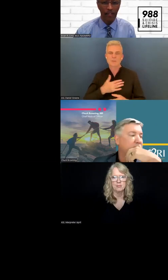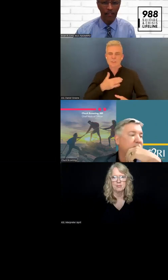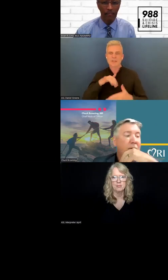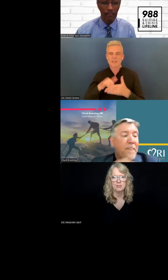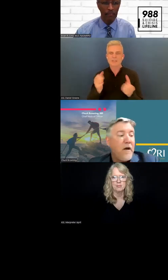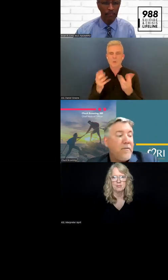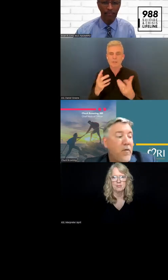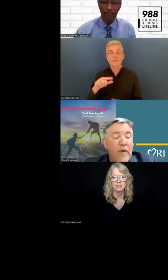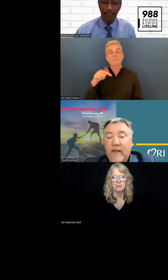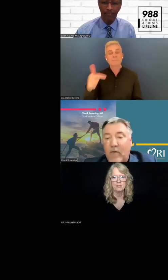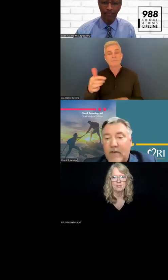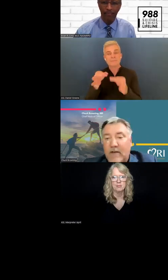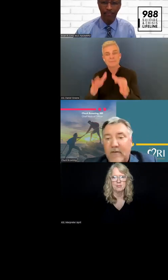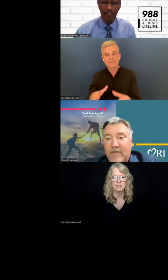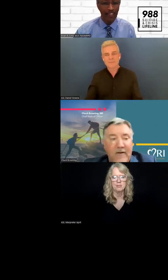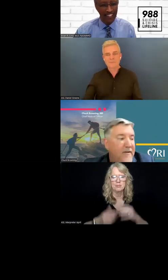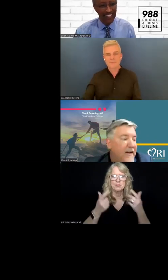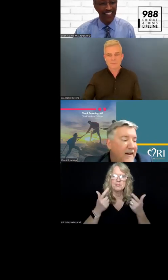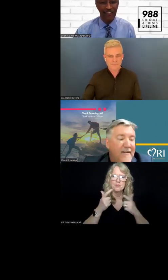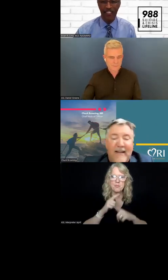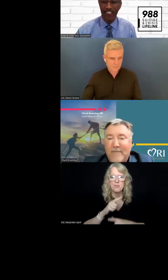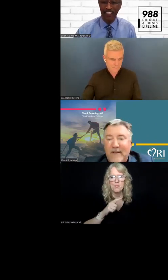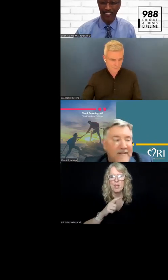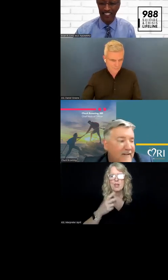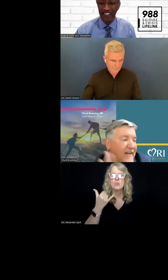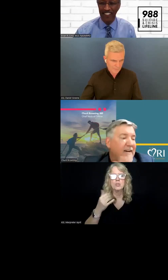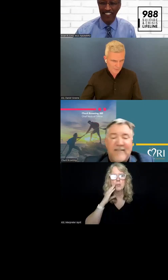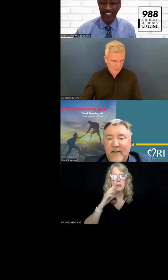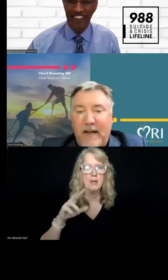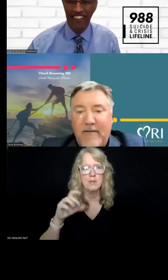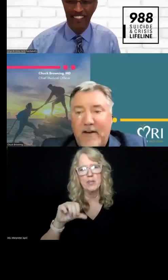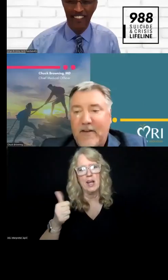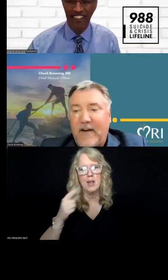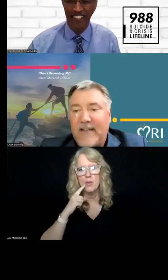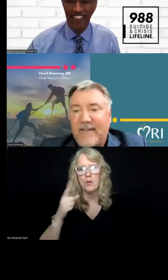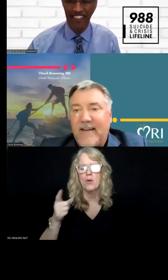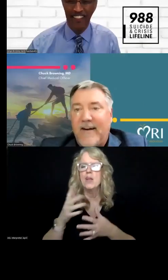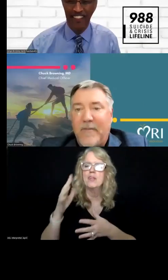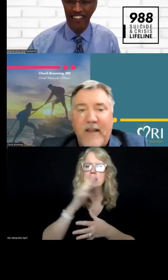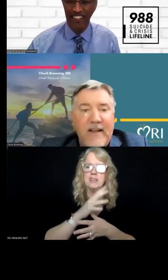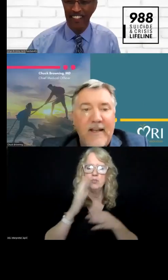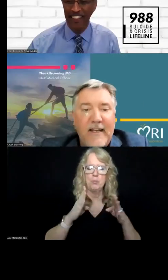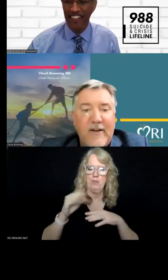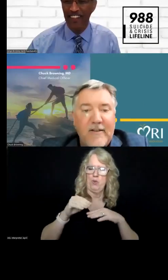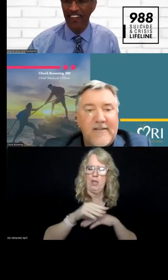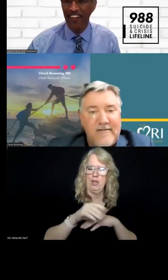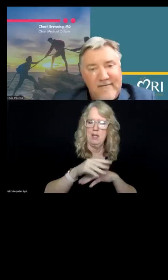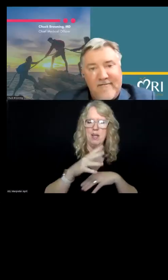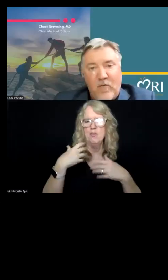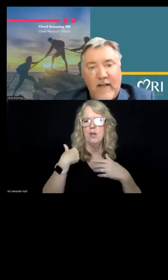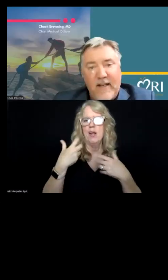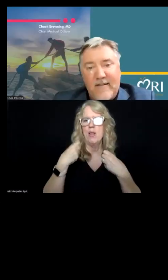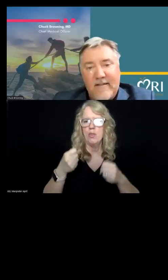me introduce Wendy Morris, also from Nashville, as our senior behavioral health advisor. Any